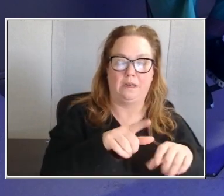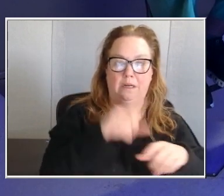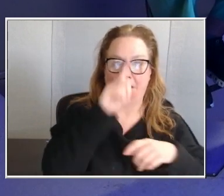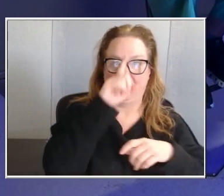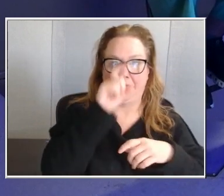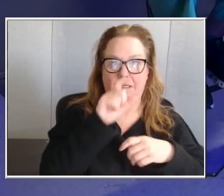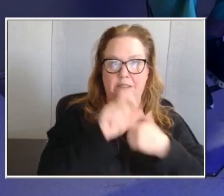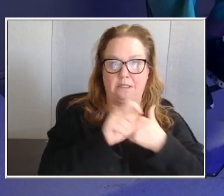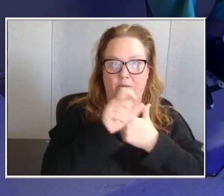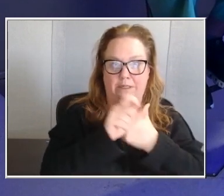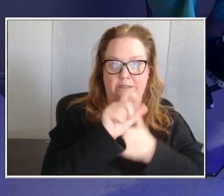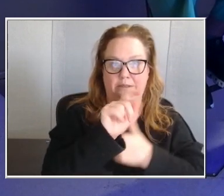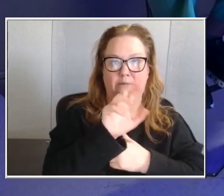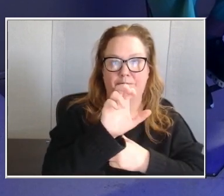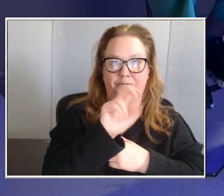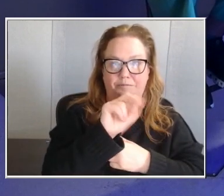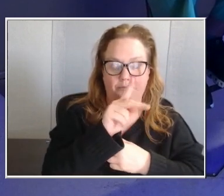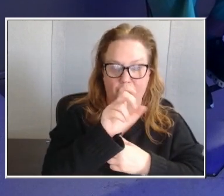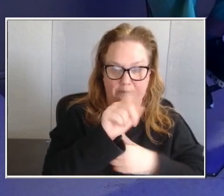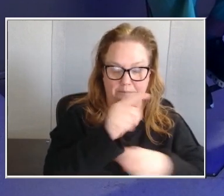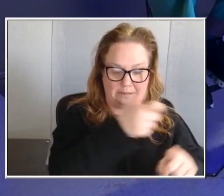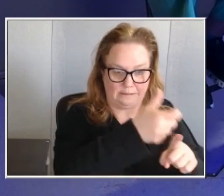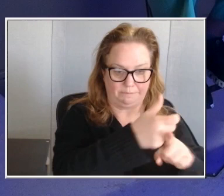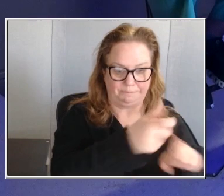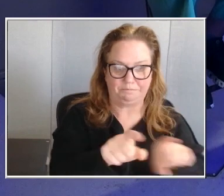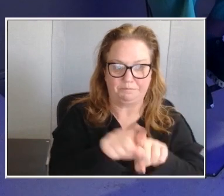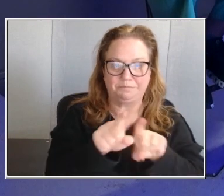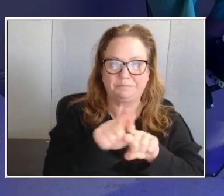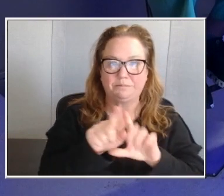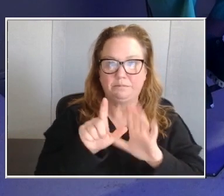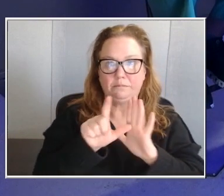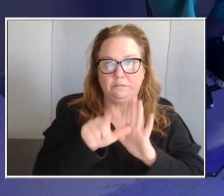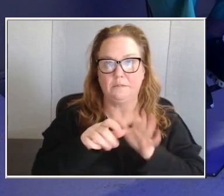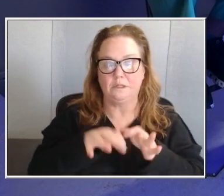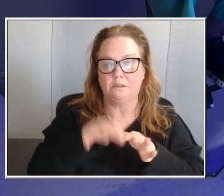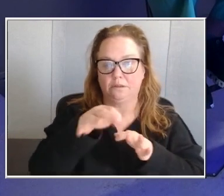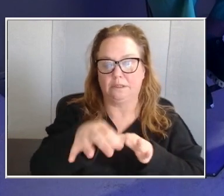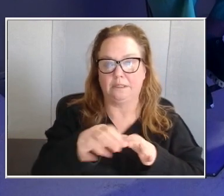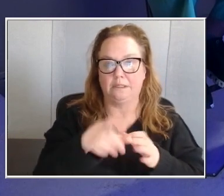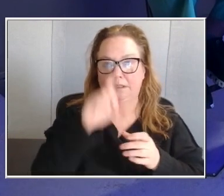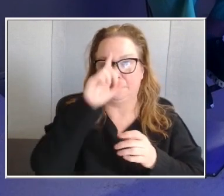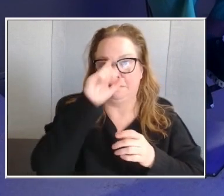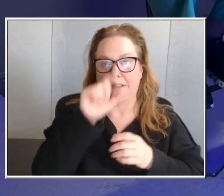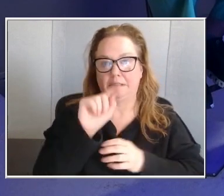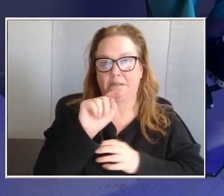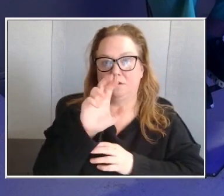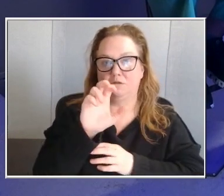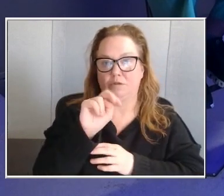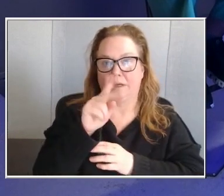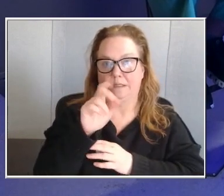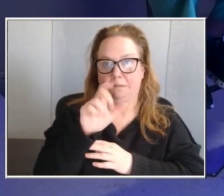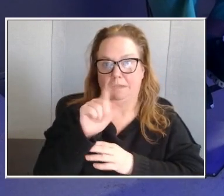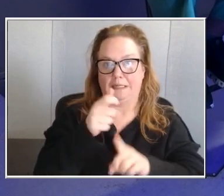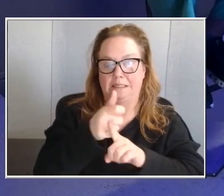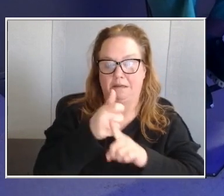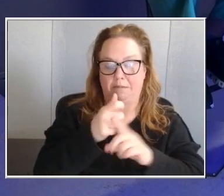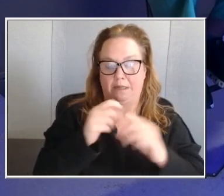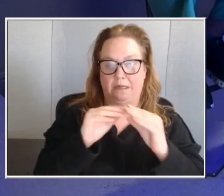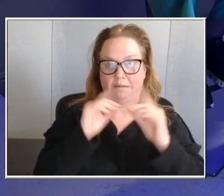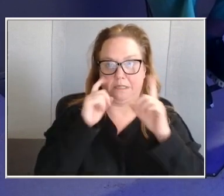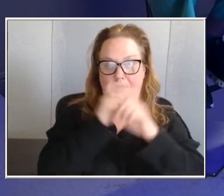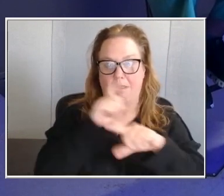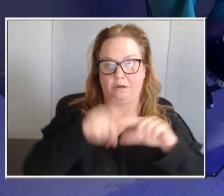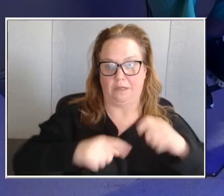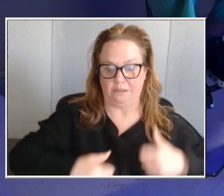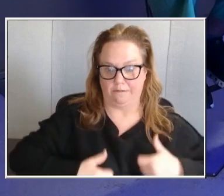risk of the transplant itself, but you also don't want to wait too long because then the transplant itself gets too hard and you don't survive.